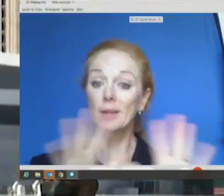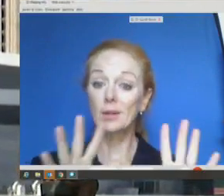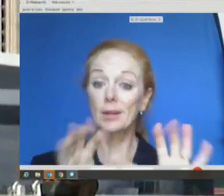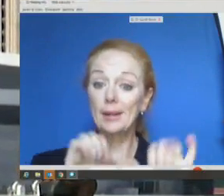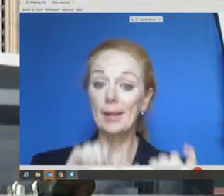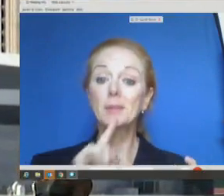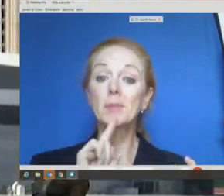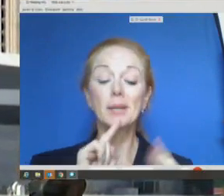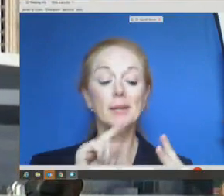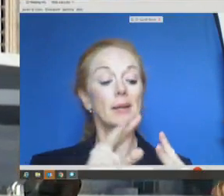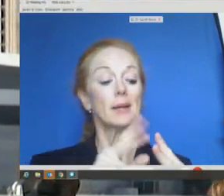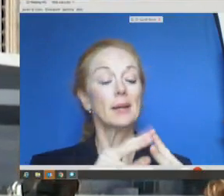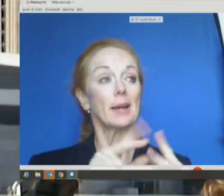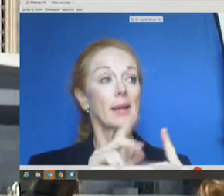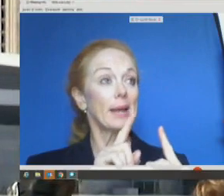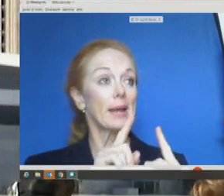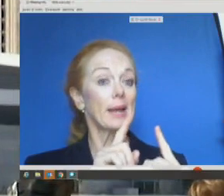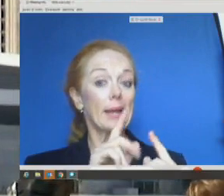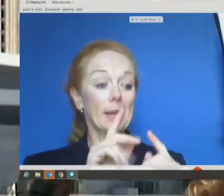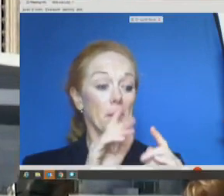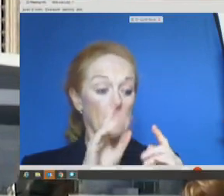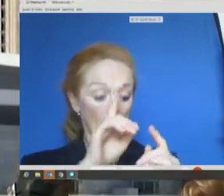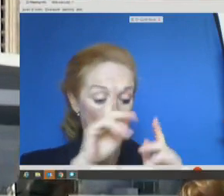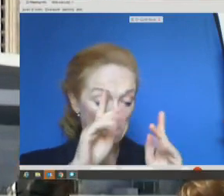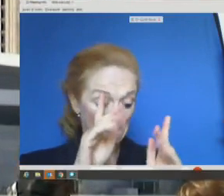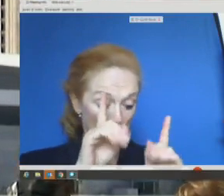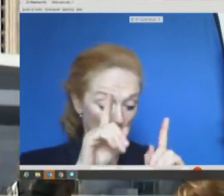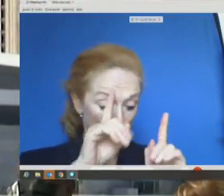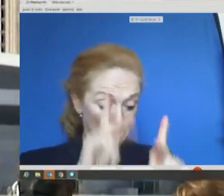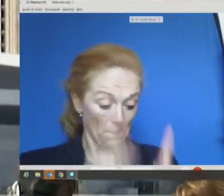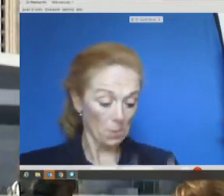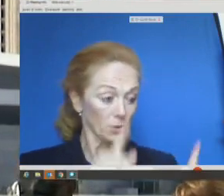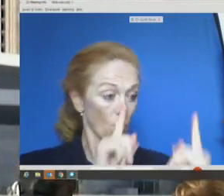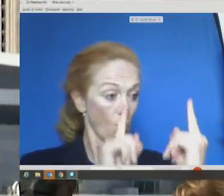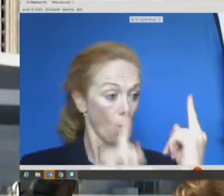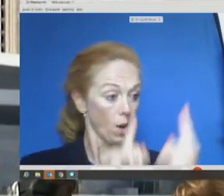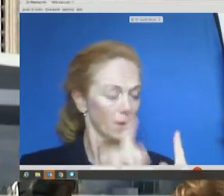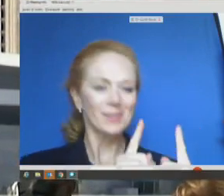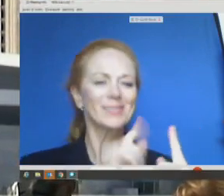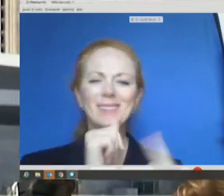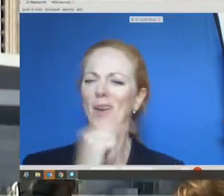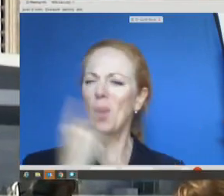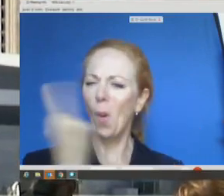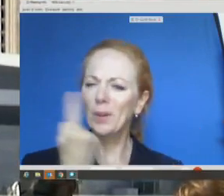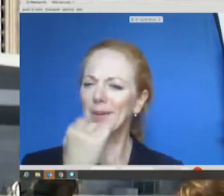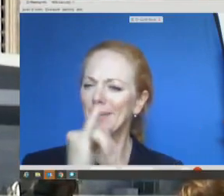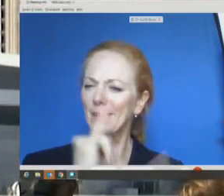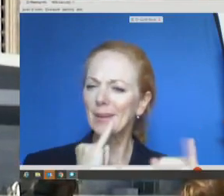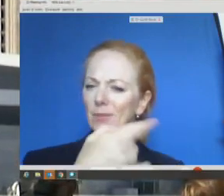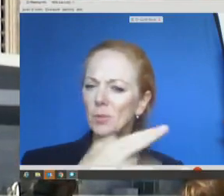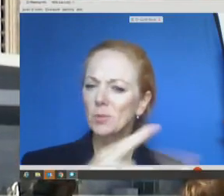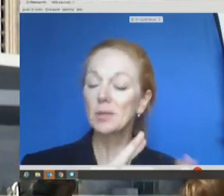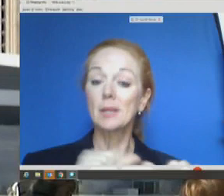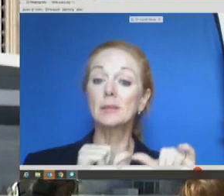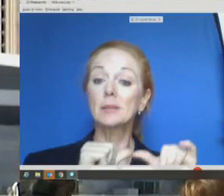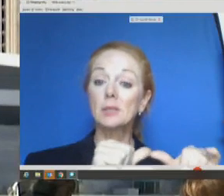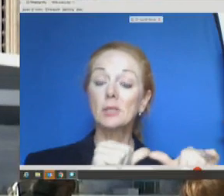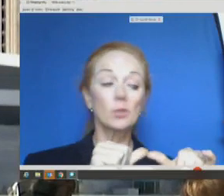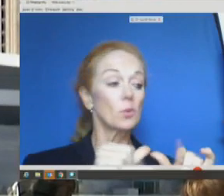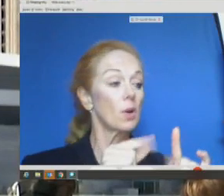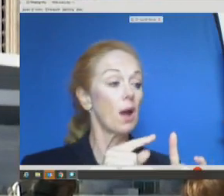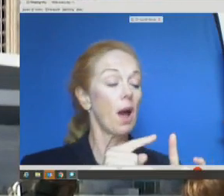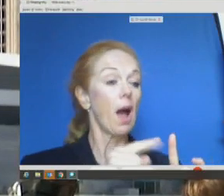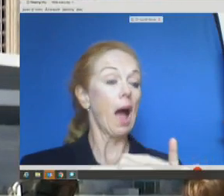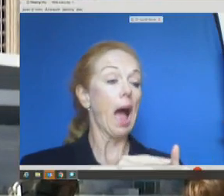monitoring, I guess how do the officers decide who's doing that? Do they have to be in the room with him, or can they monitor audio,